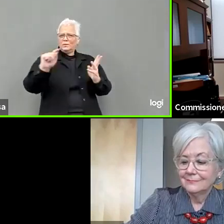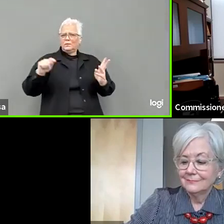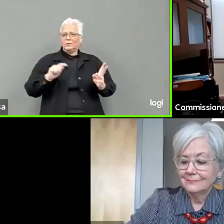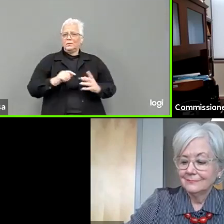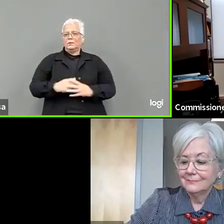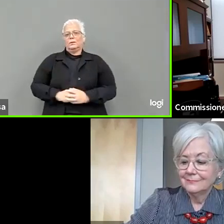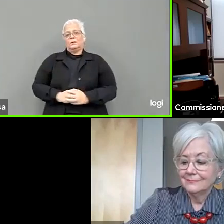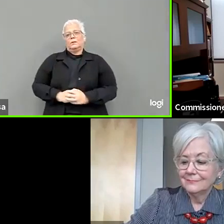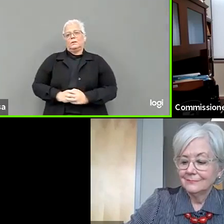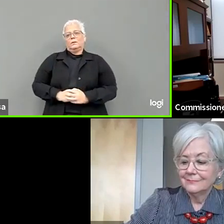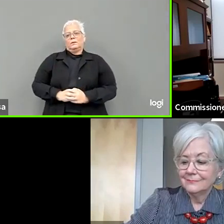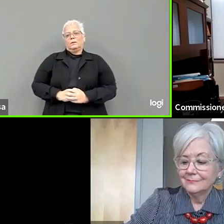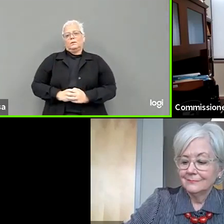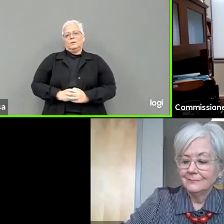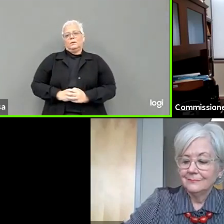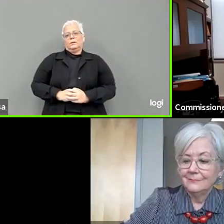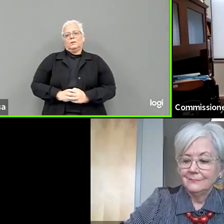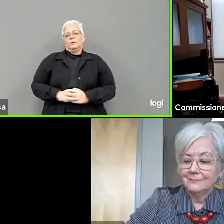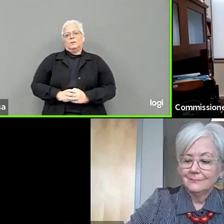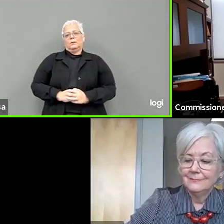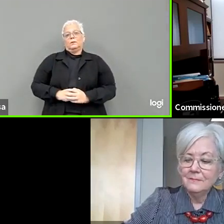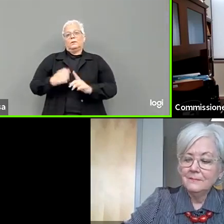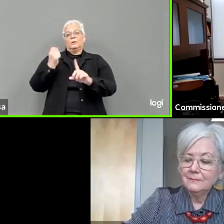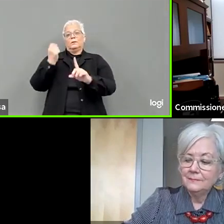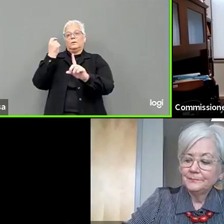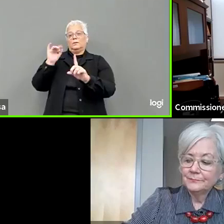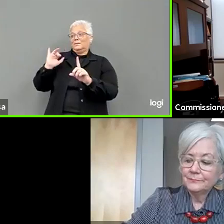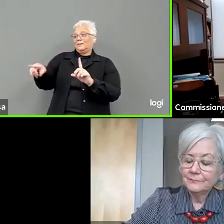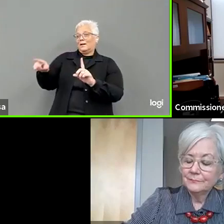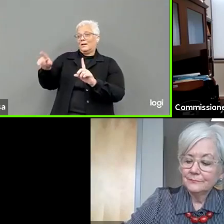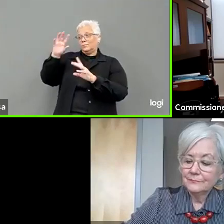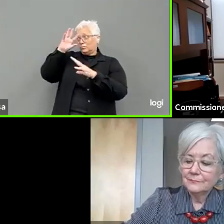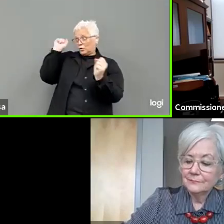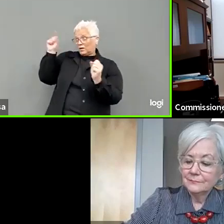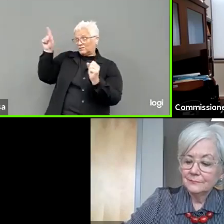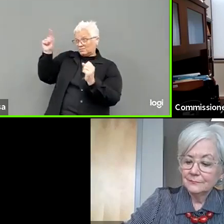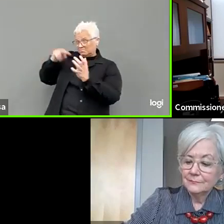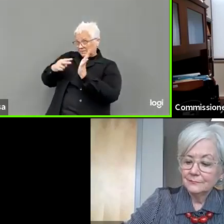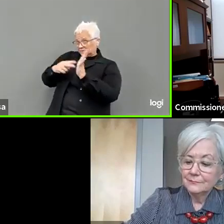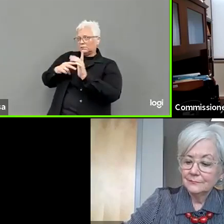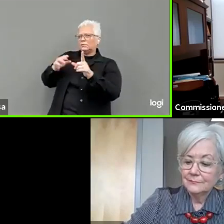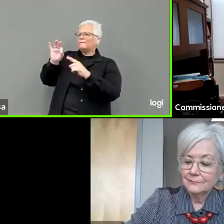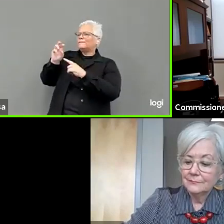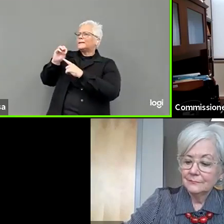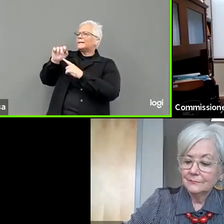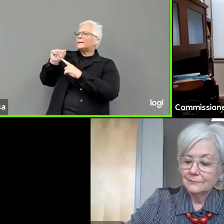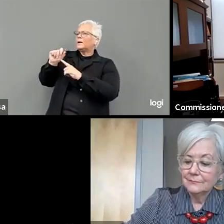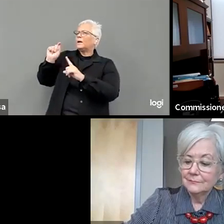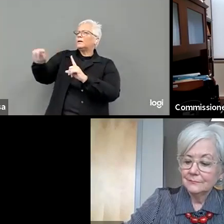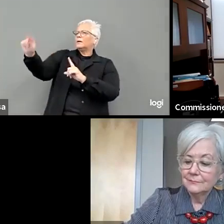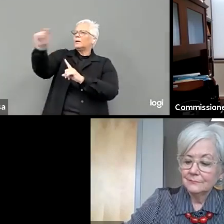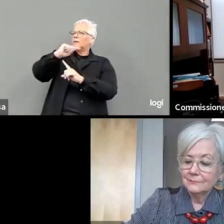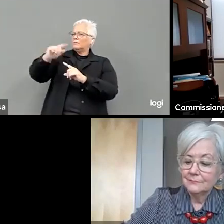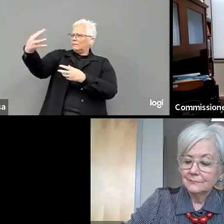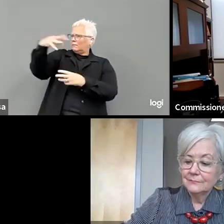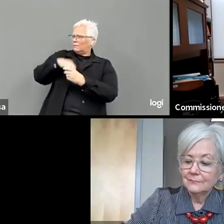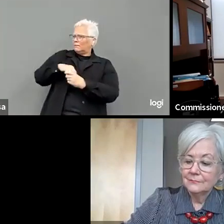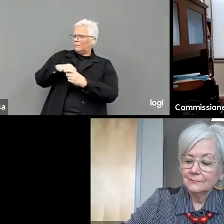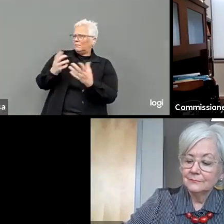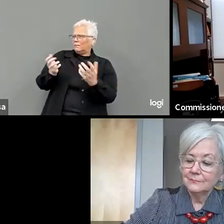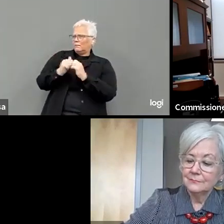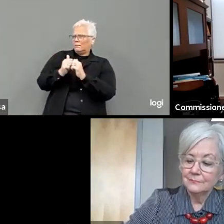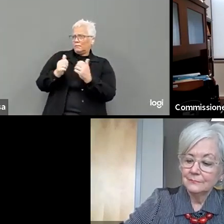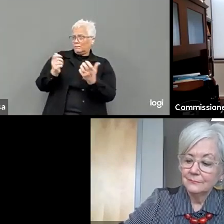dedicated FEMA contact for COVID response. Has Tulsa Health Department had contact with Oklahoma's? Yes, and that's